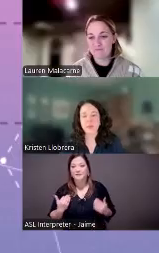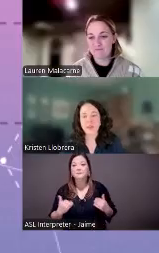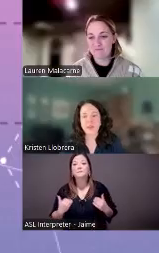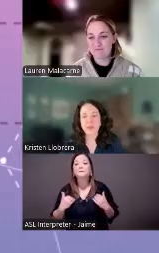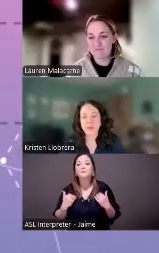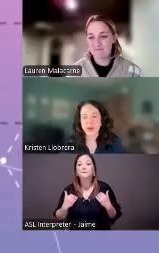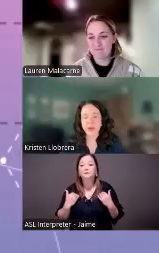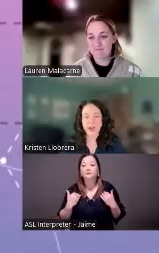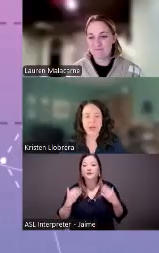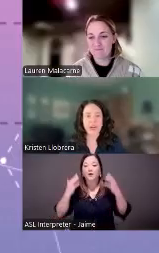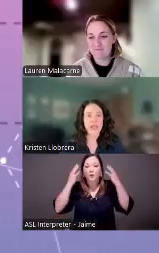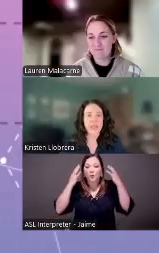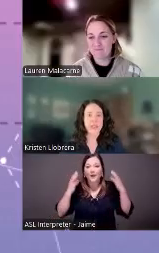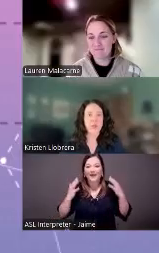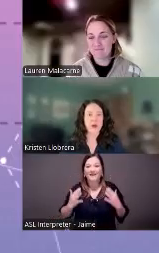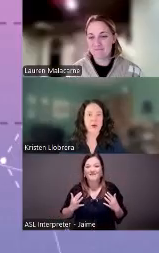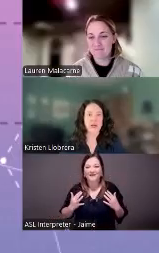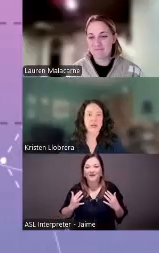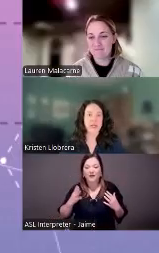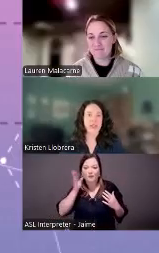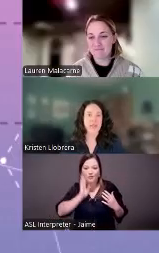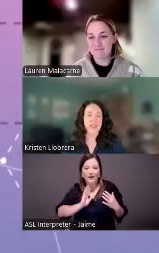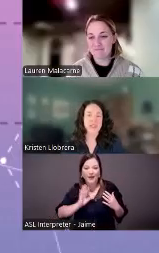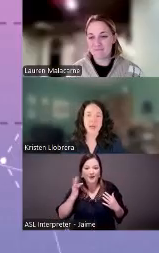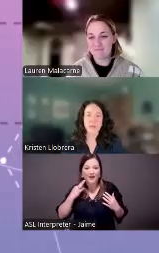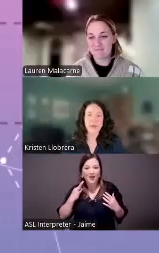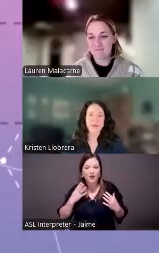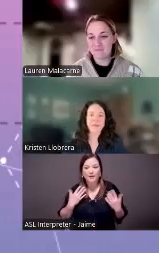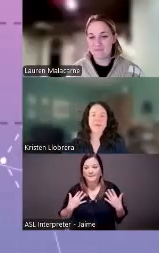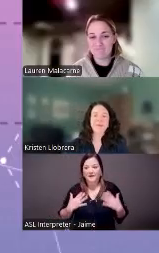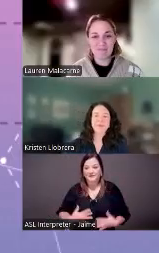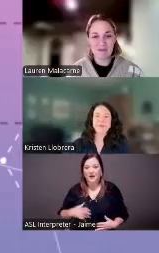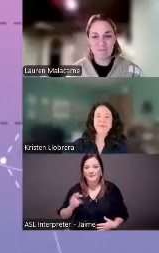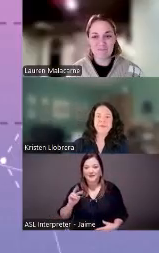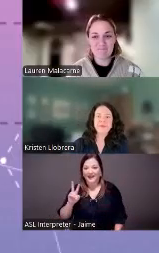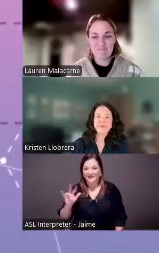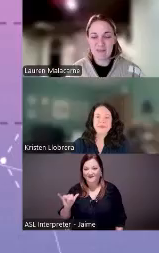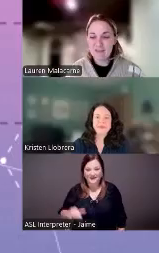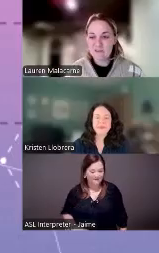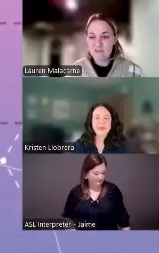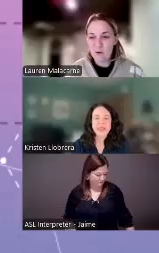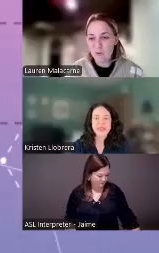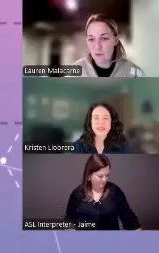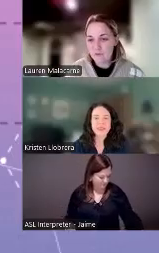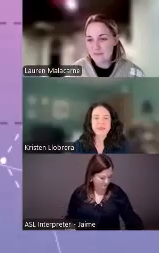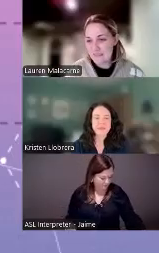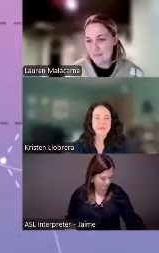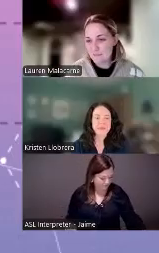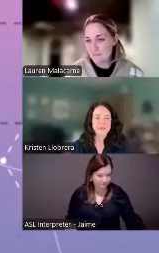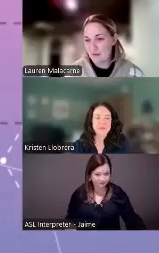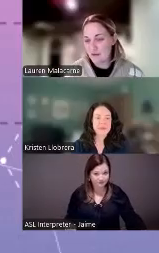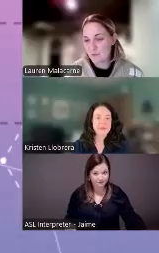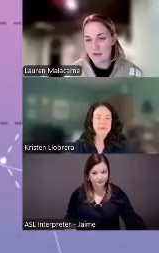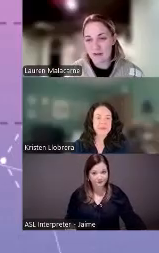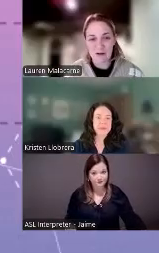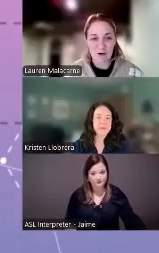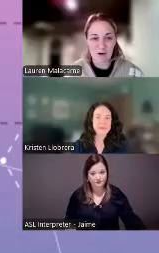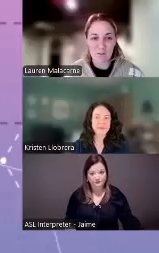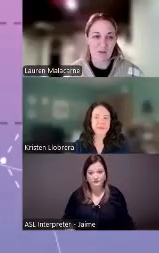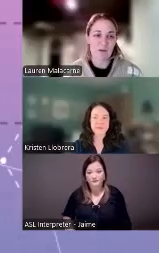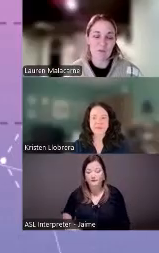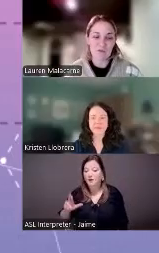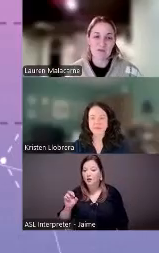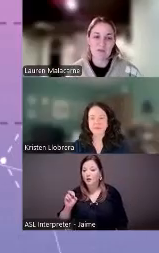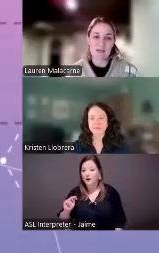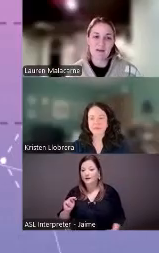length, wavy brown hair, and I'm wearing a navy top. So our goal as a team between AIR